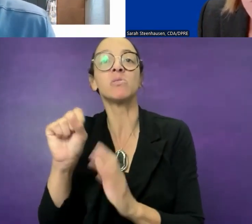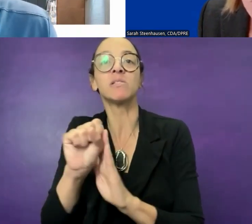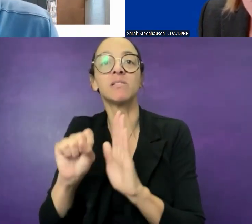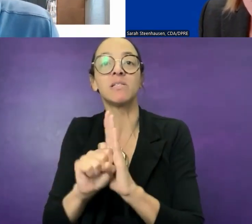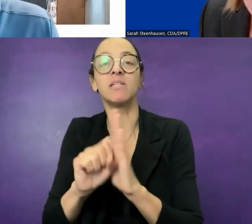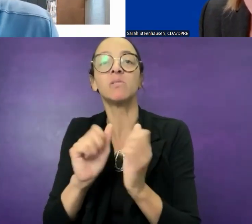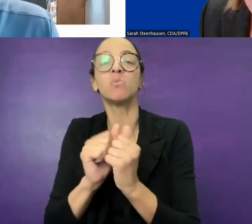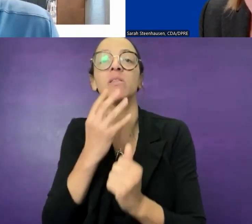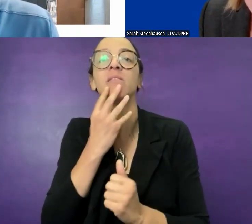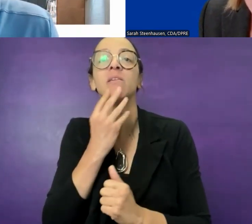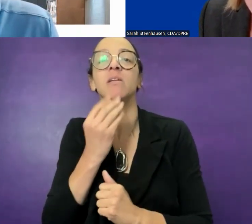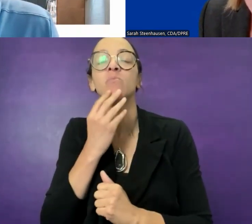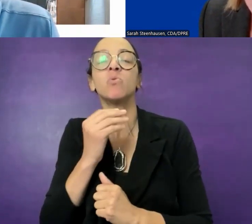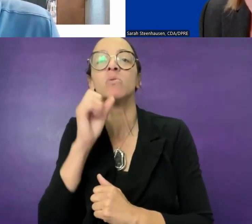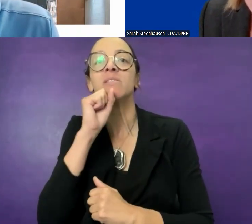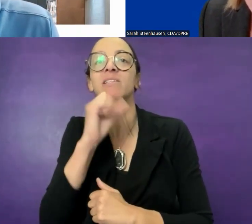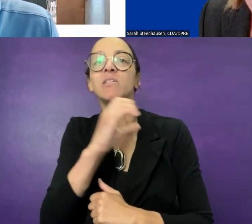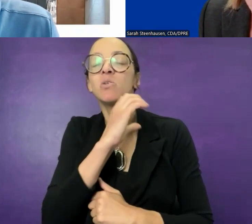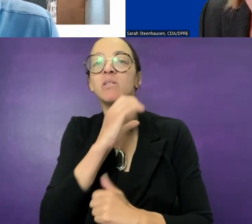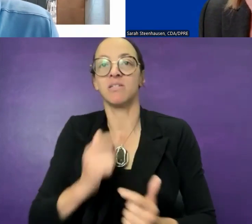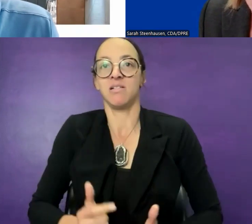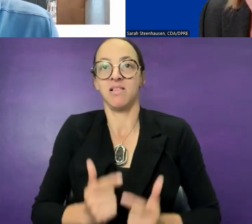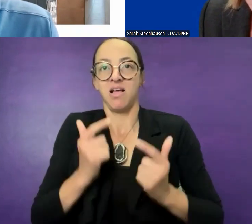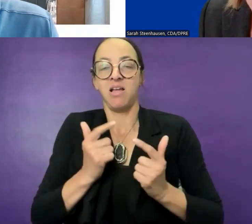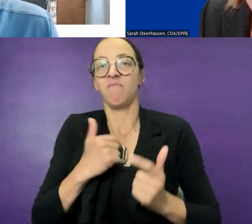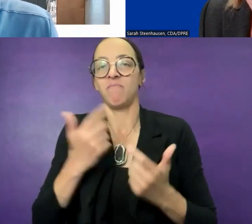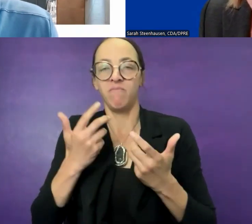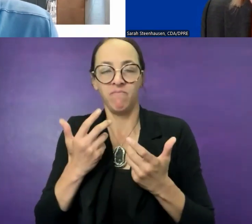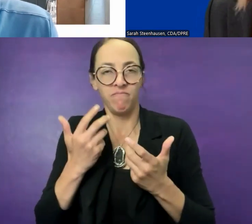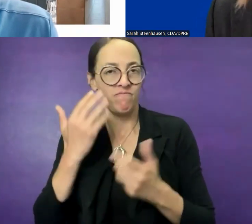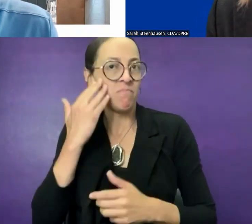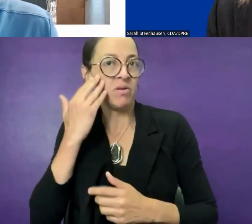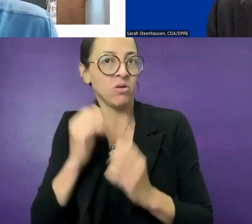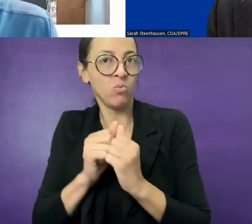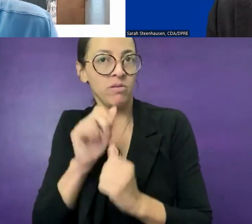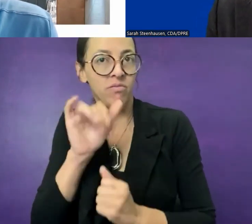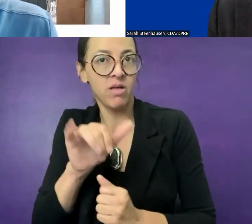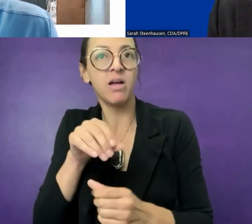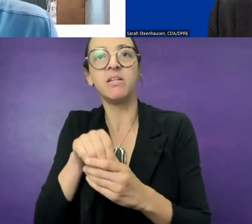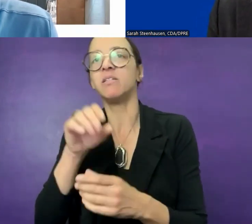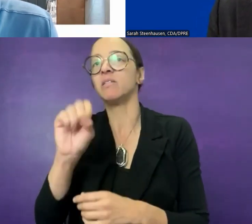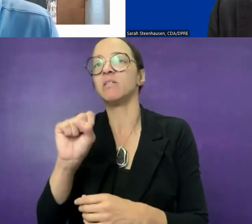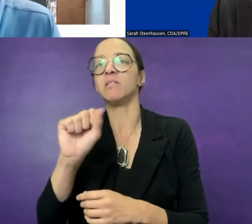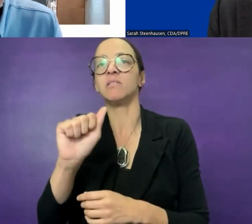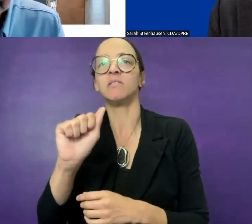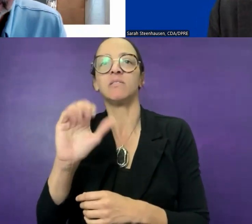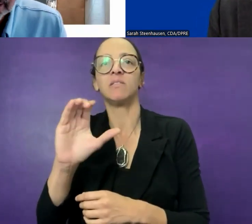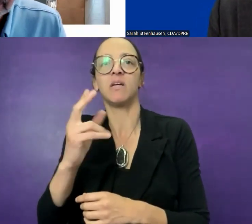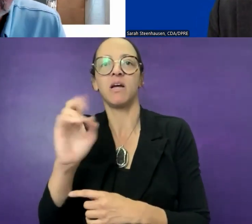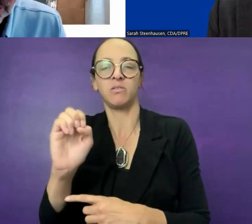and the SASH model. It may be there may be ways to make